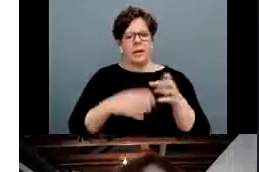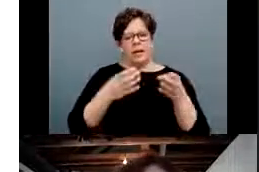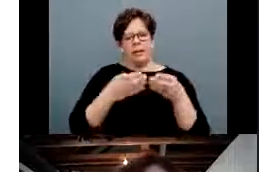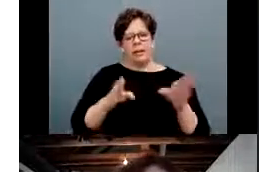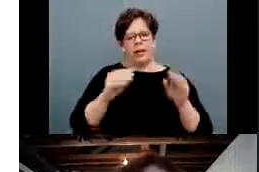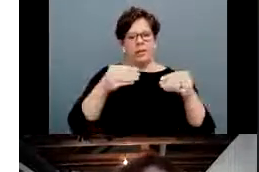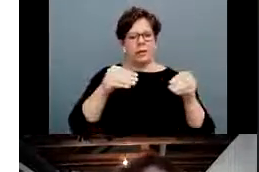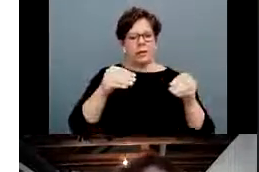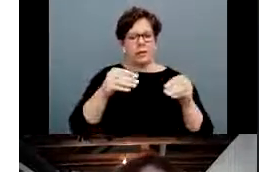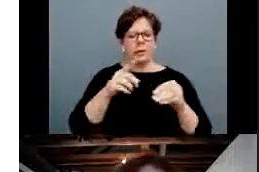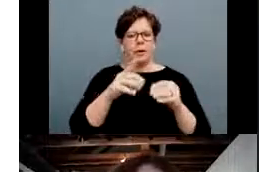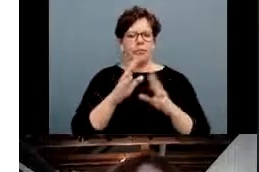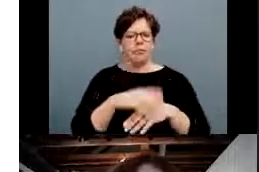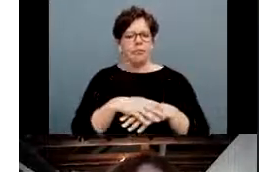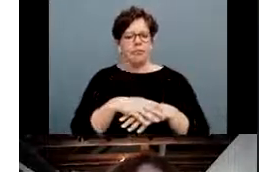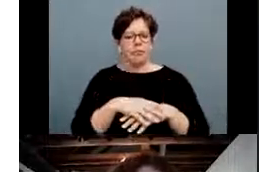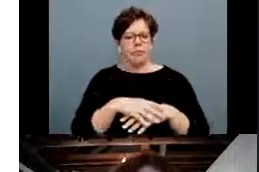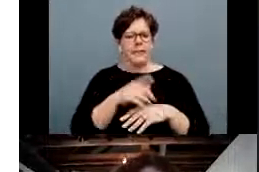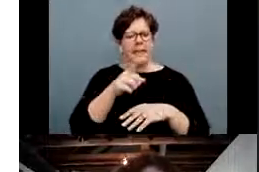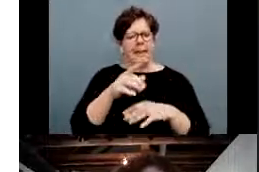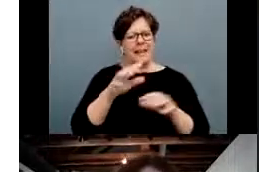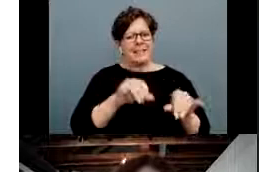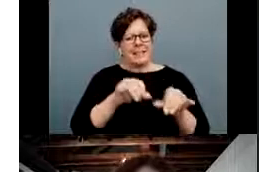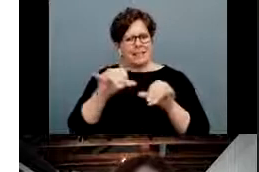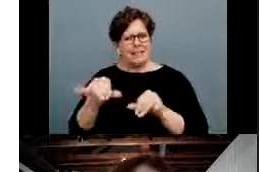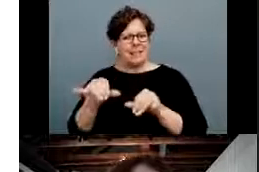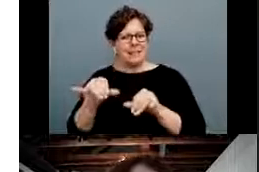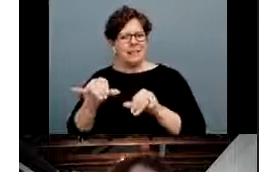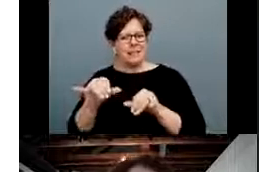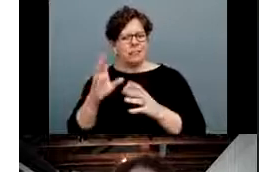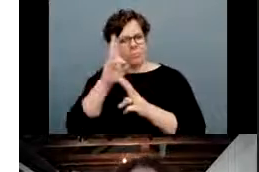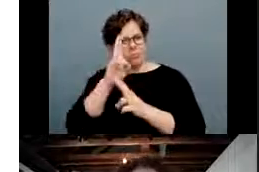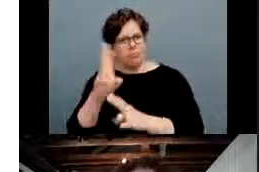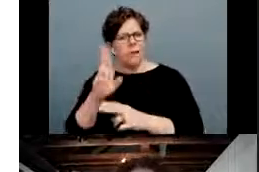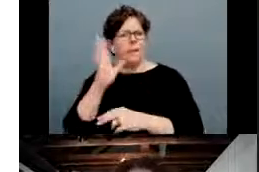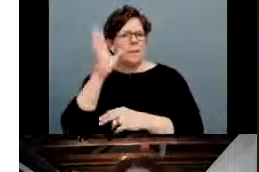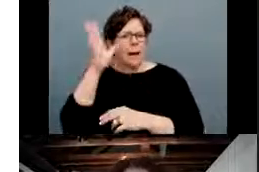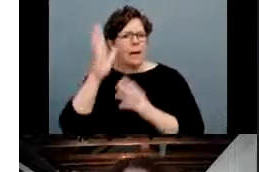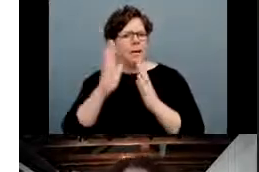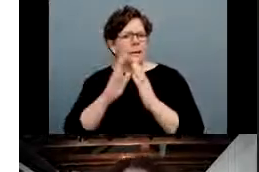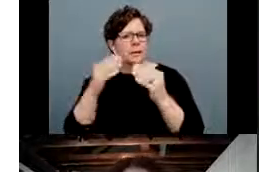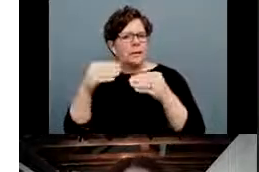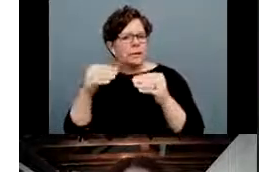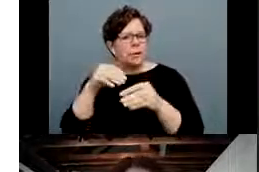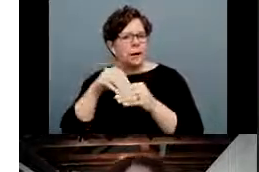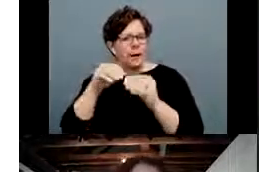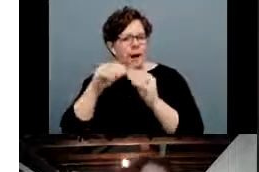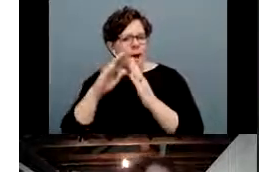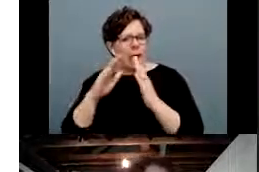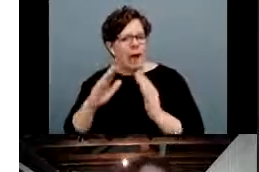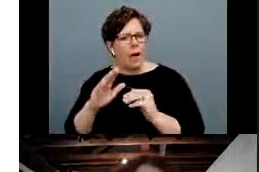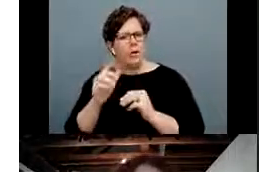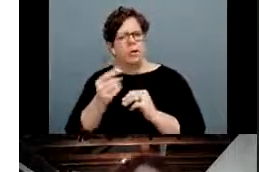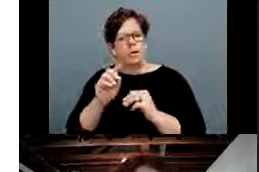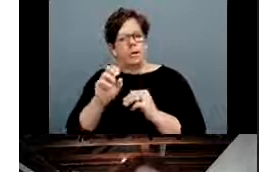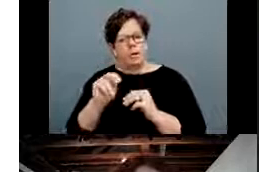nod to the store and post office Castle's parents ran in Garden Valley, and it offers books and products relating to James Castle